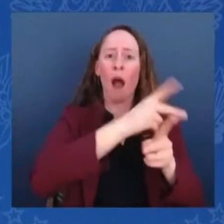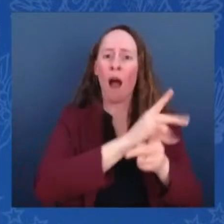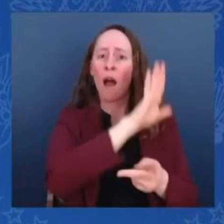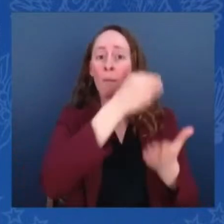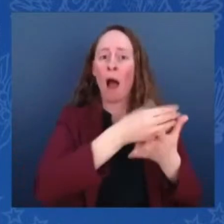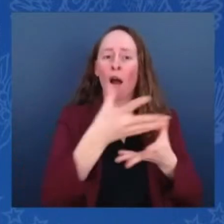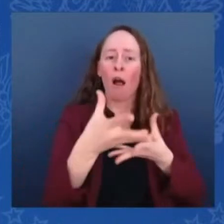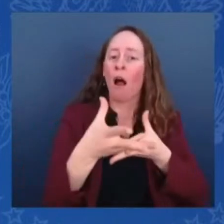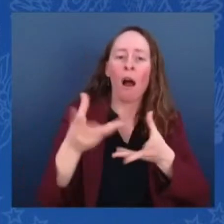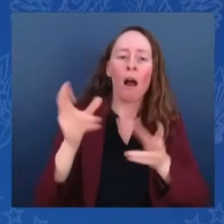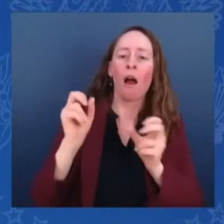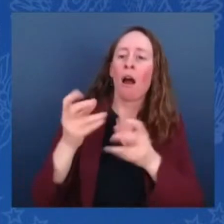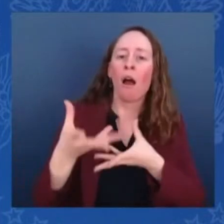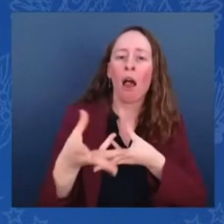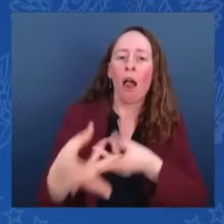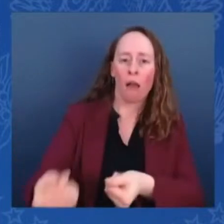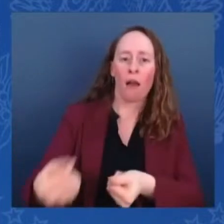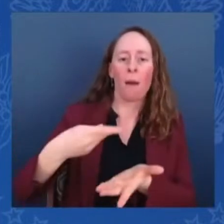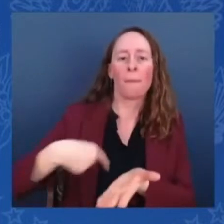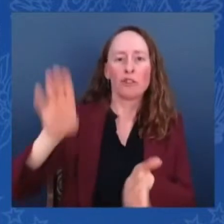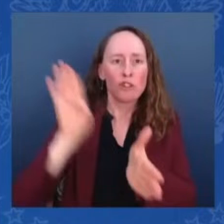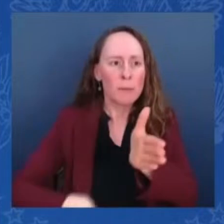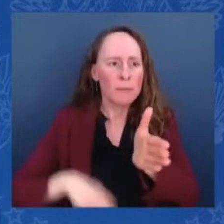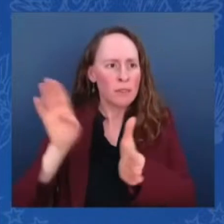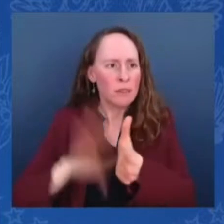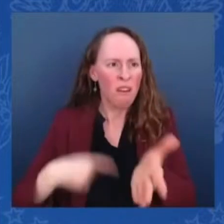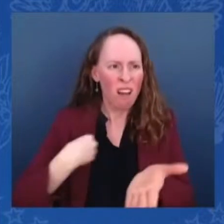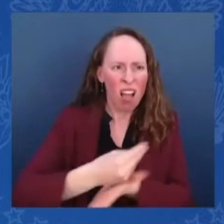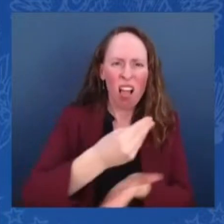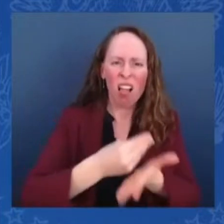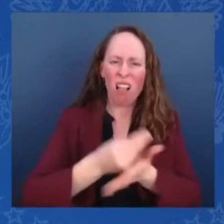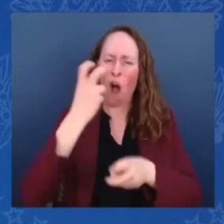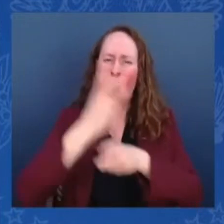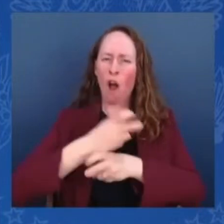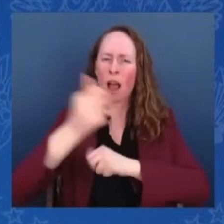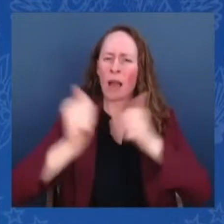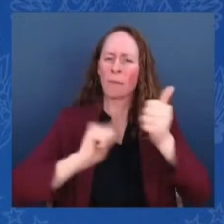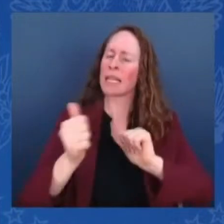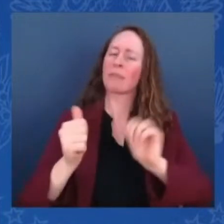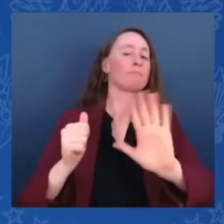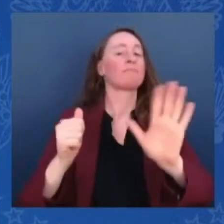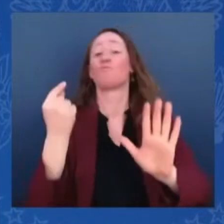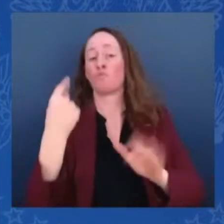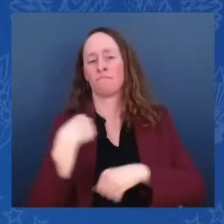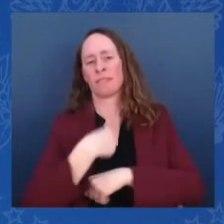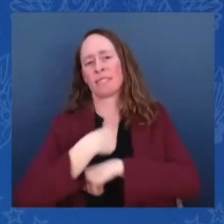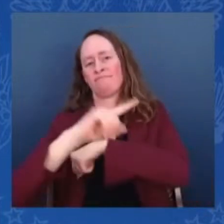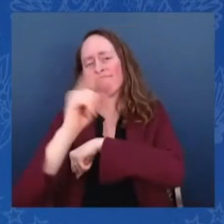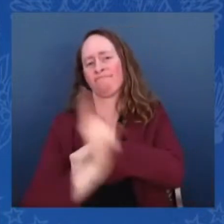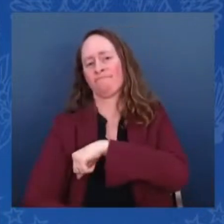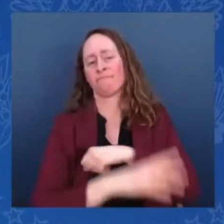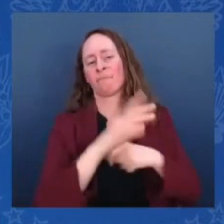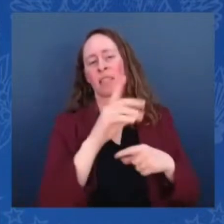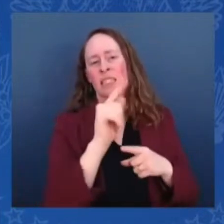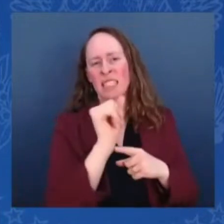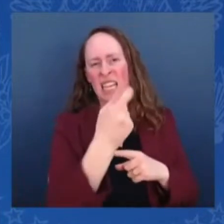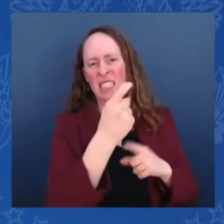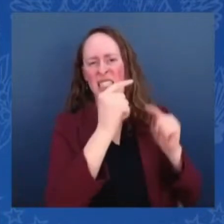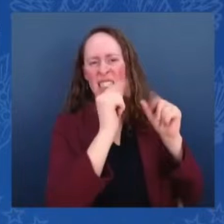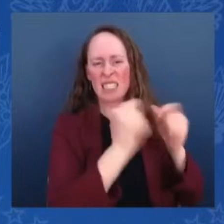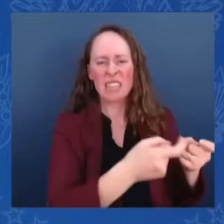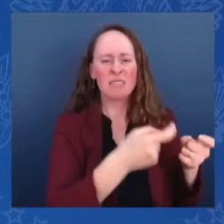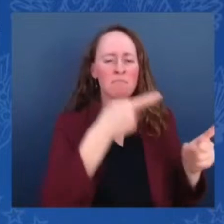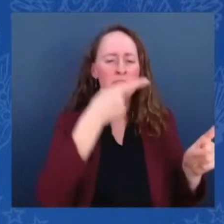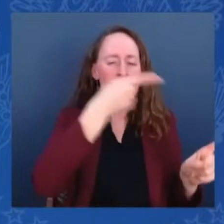workers. We imposed target tariffs in critical sectors like cars, steel, and semiconductors,